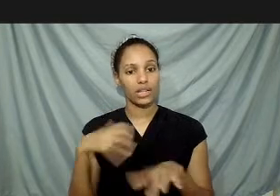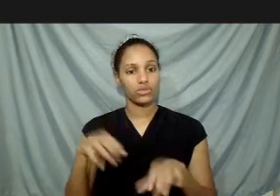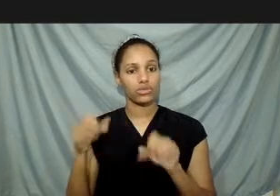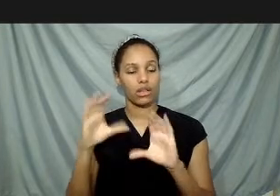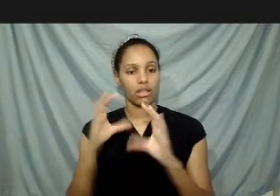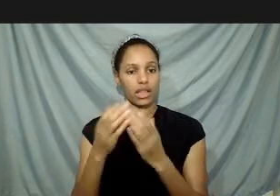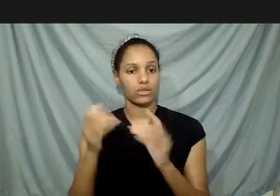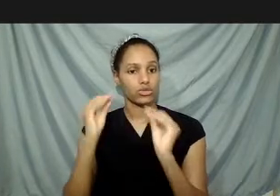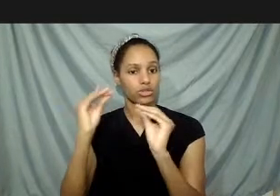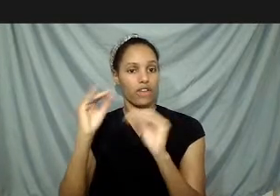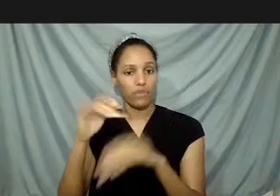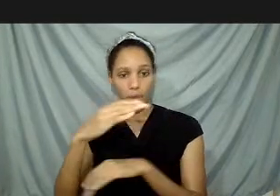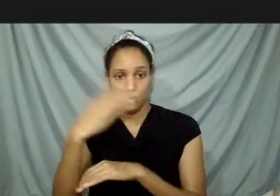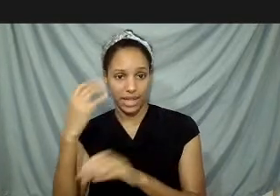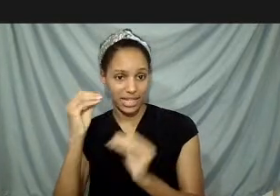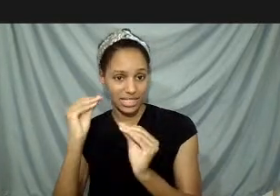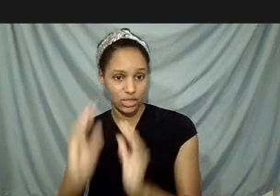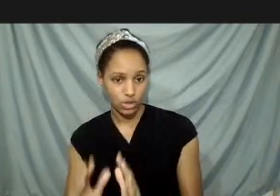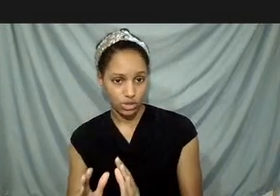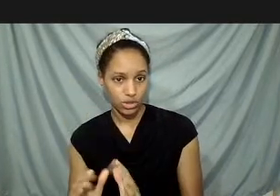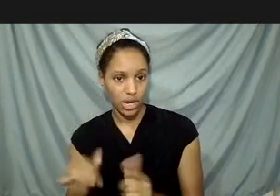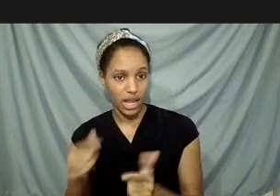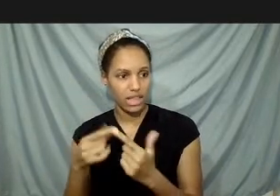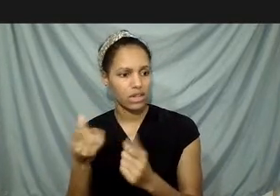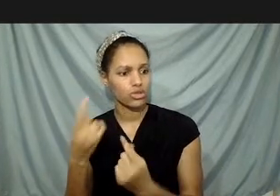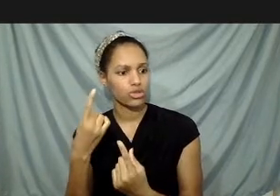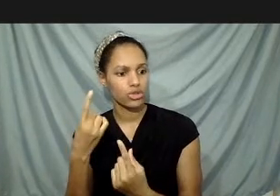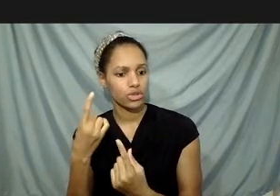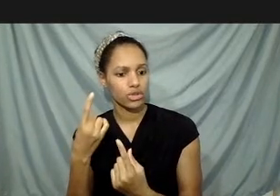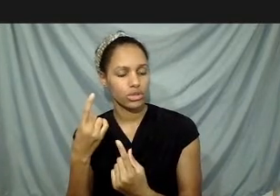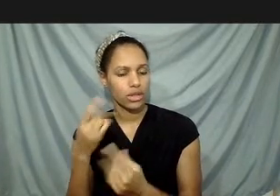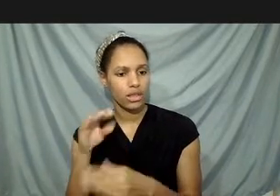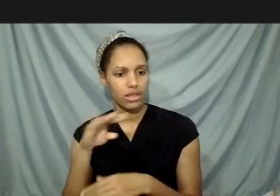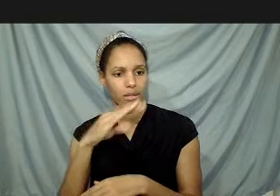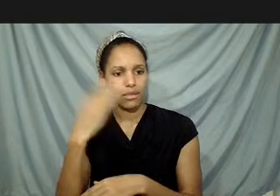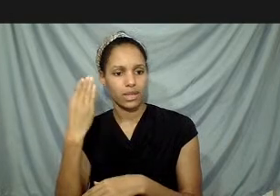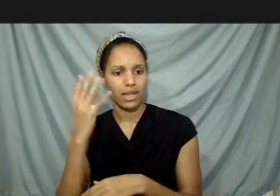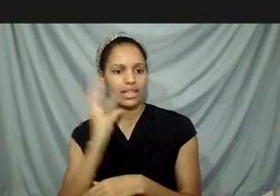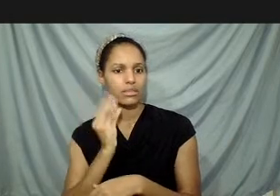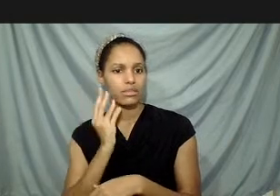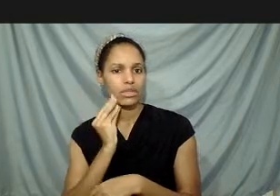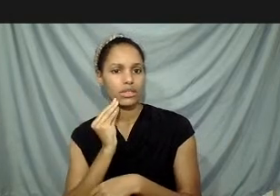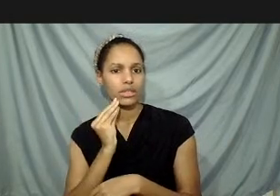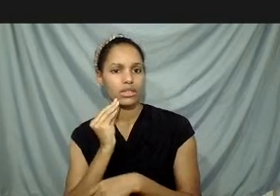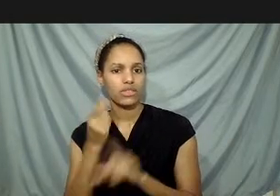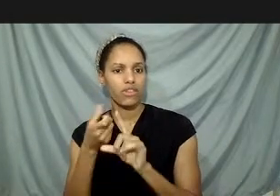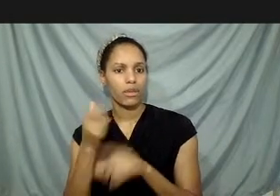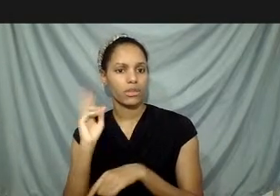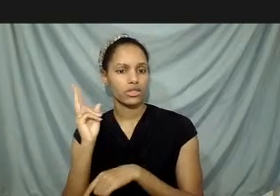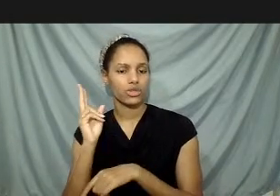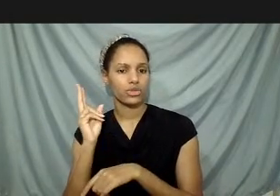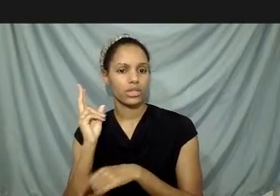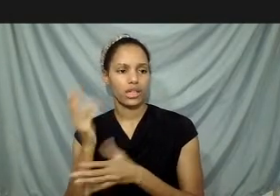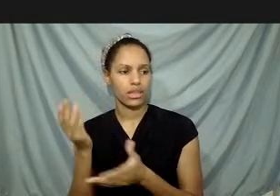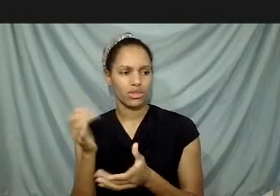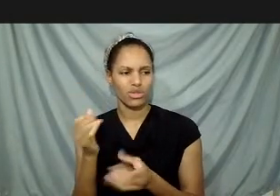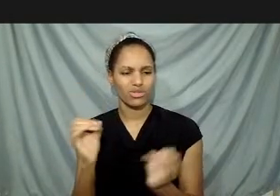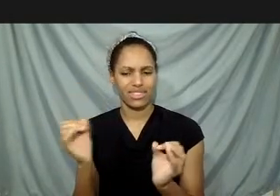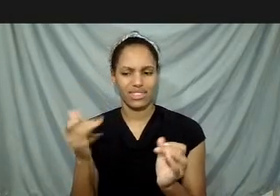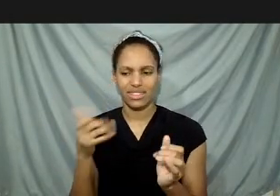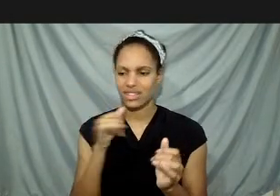I understood the footprint of Black people throughout history in the world, there is nothing that's not available to